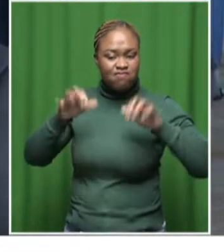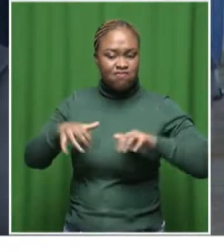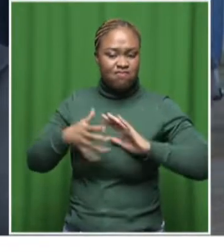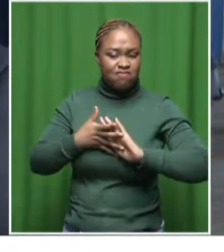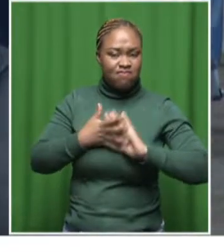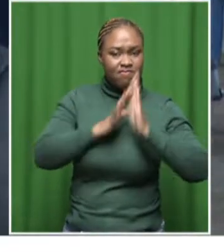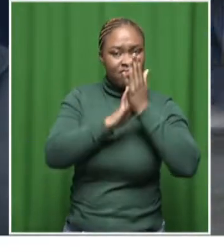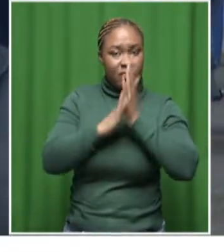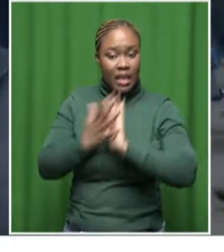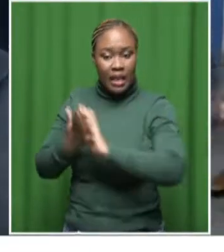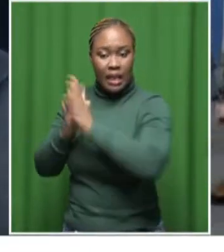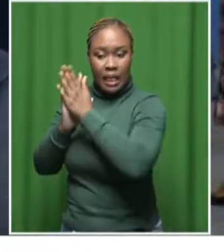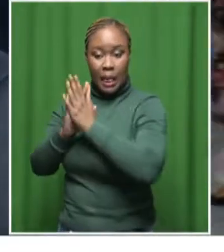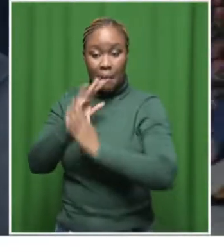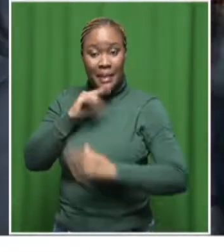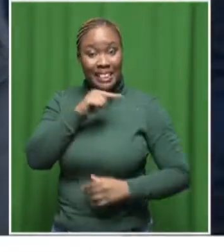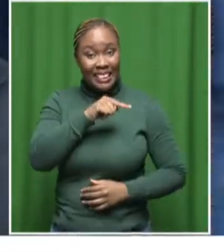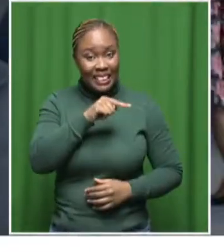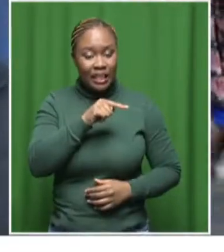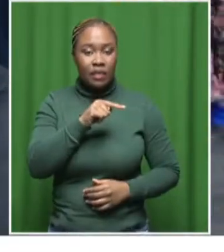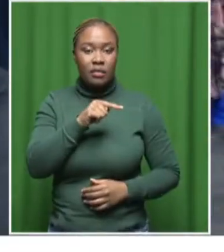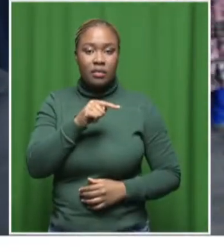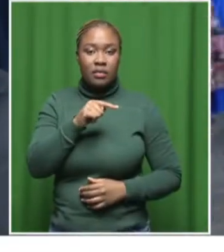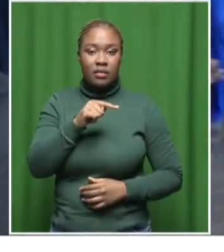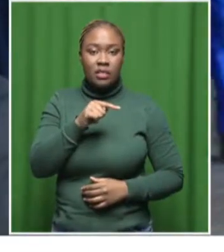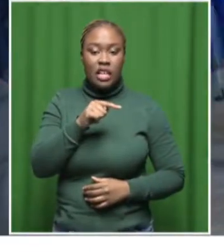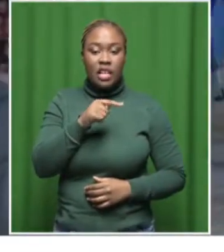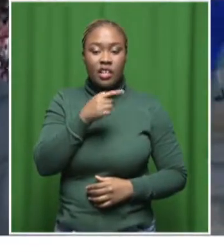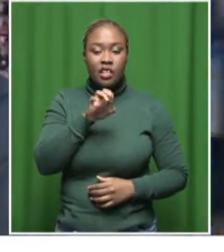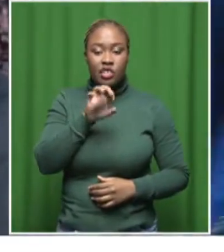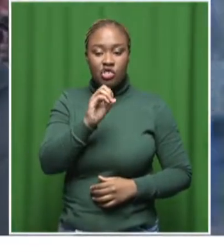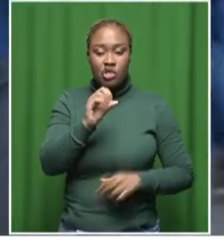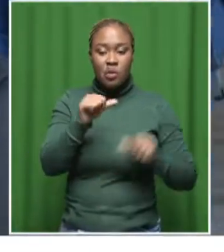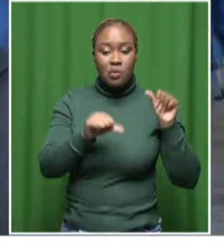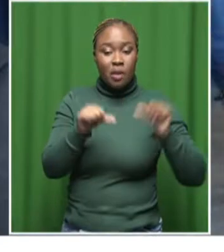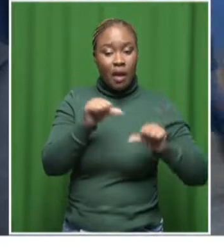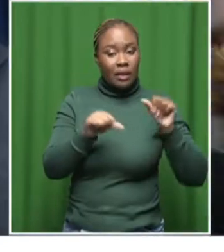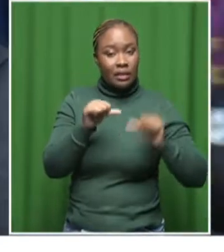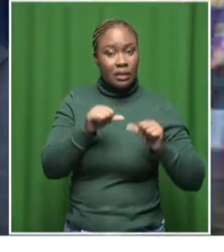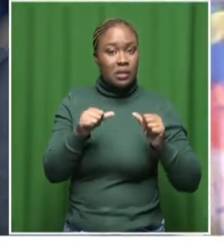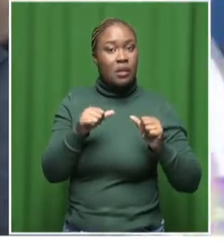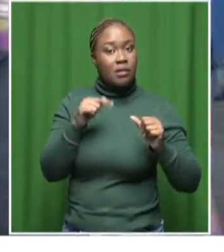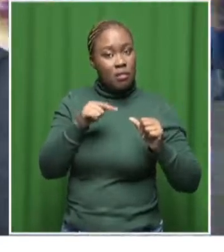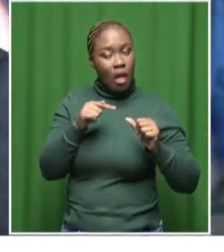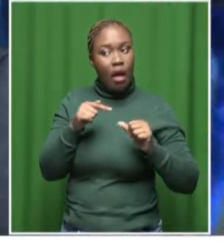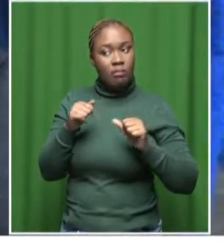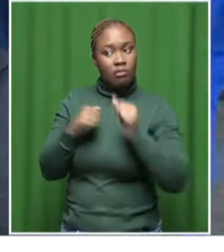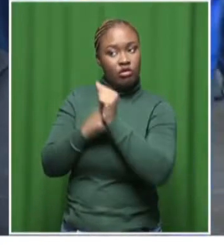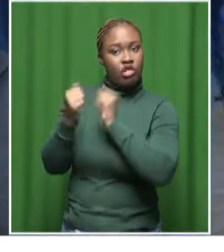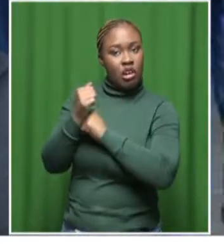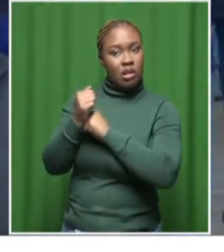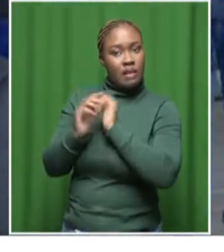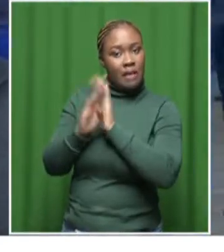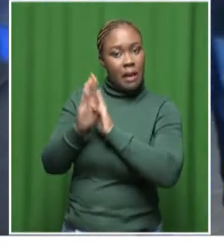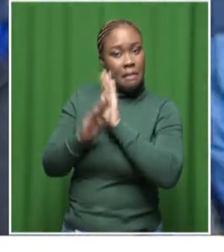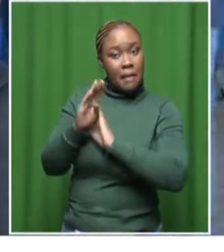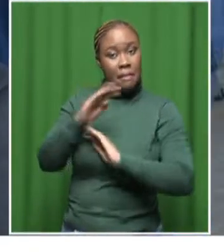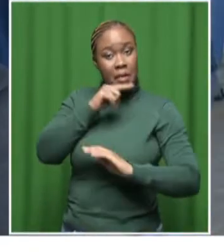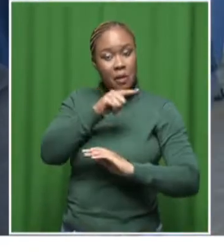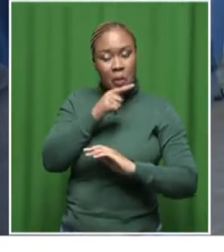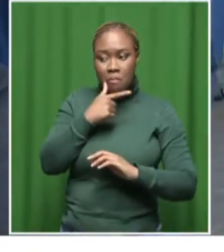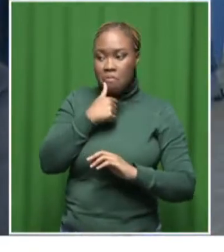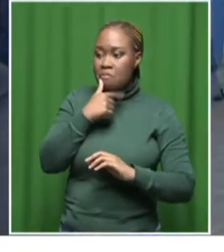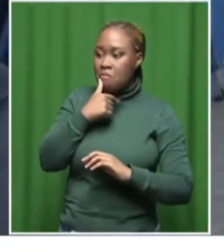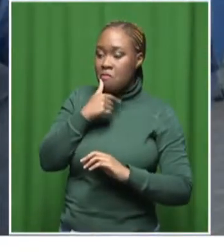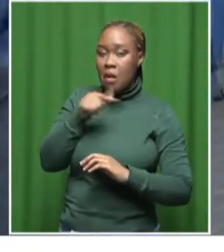the applications of geoscience in respect of infrastructure development considers the